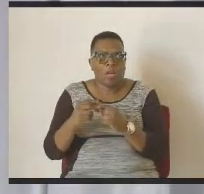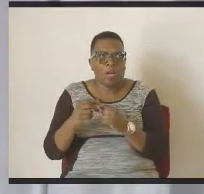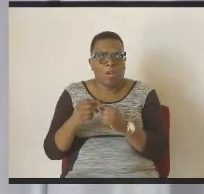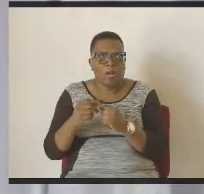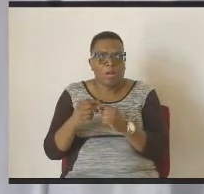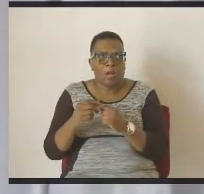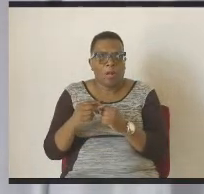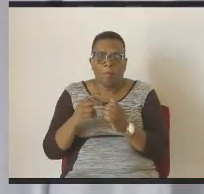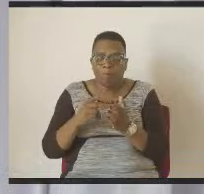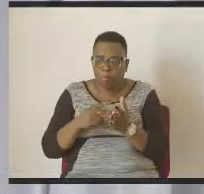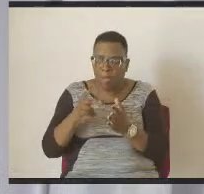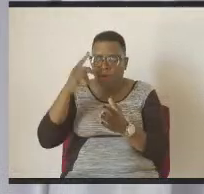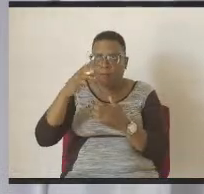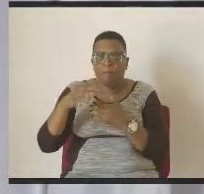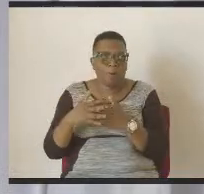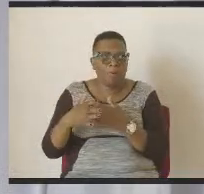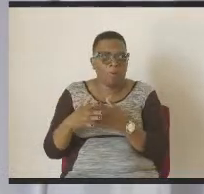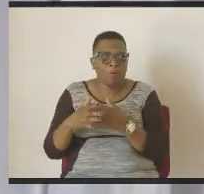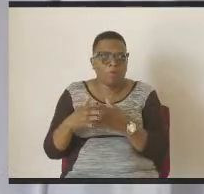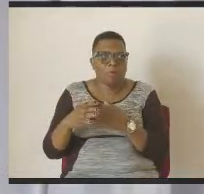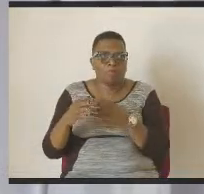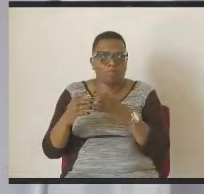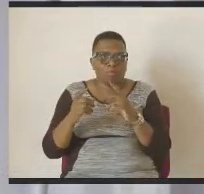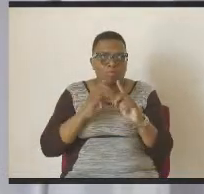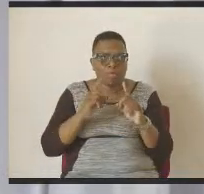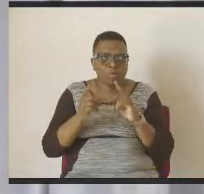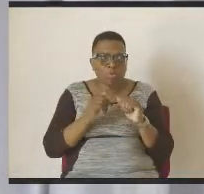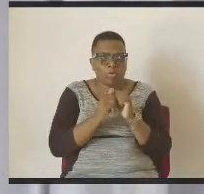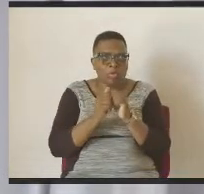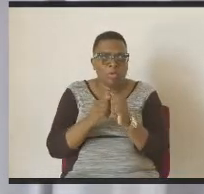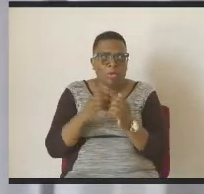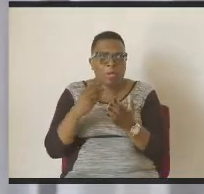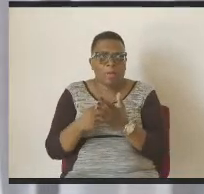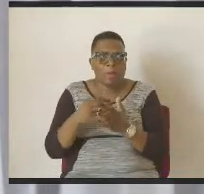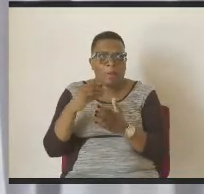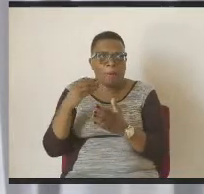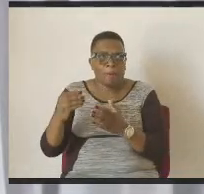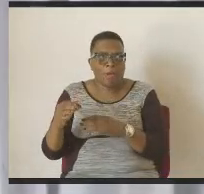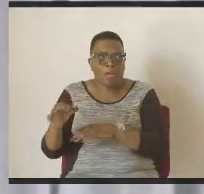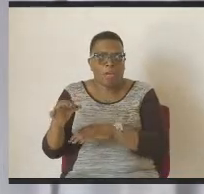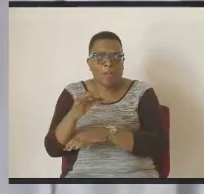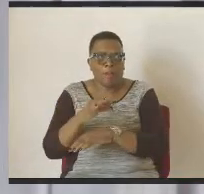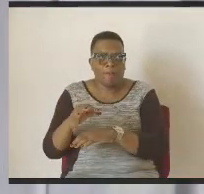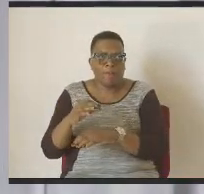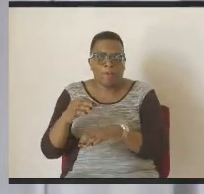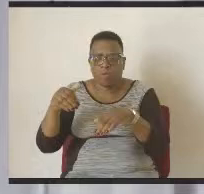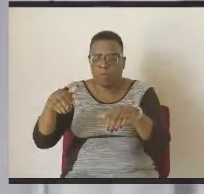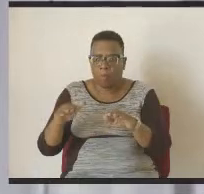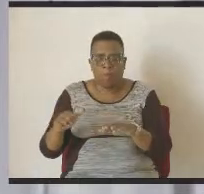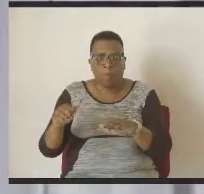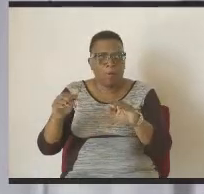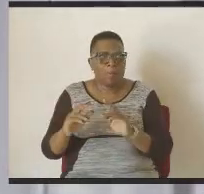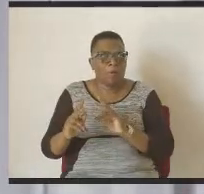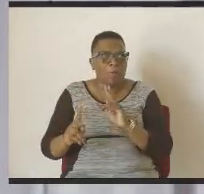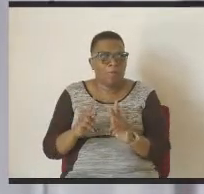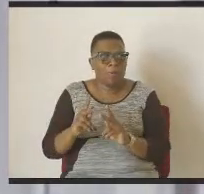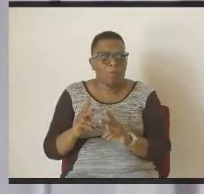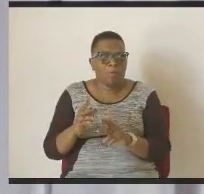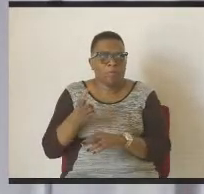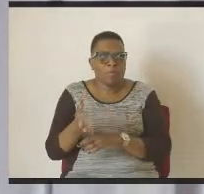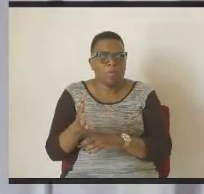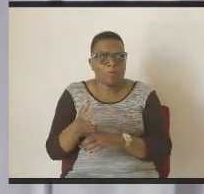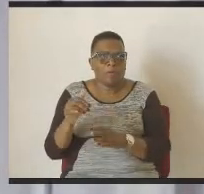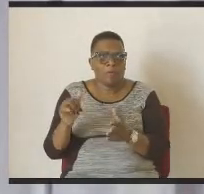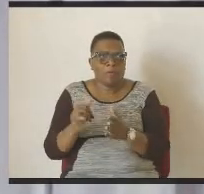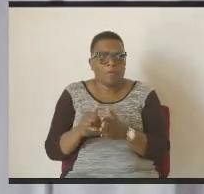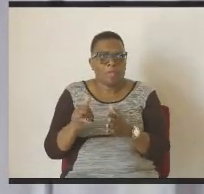they consulted together and bought with them the potter's field to bury strangers in. Therefore, that